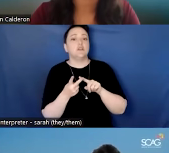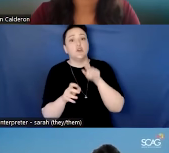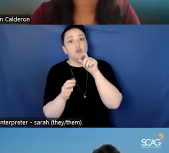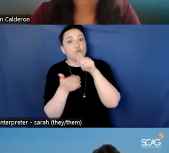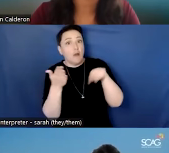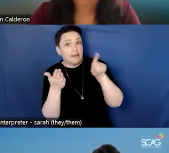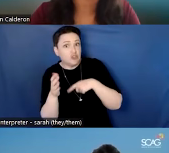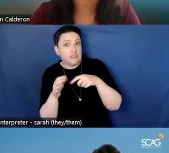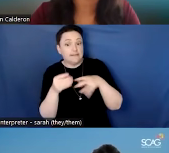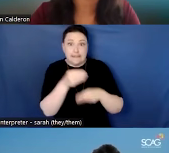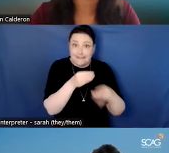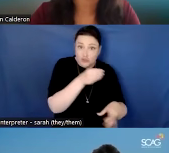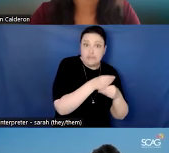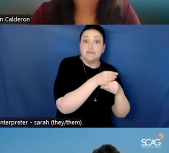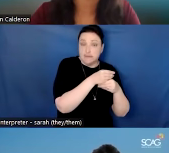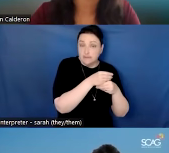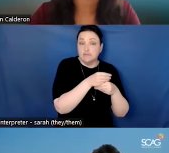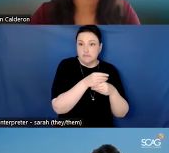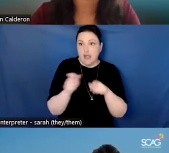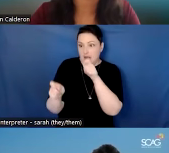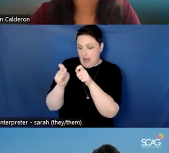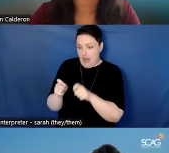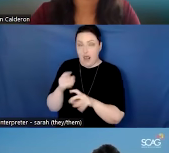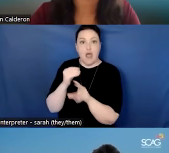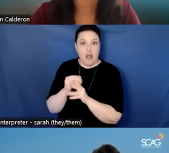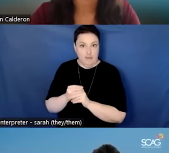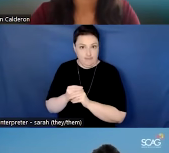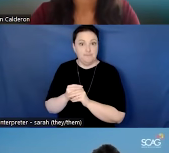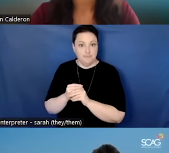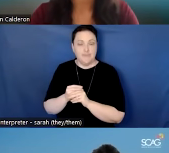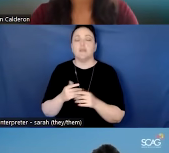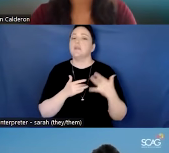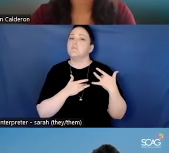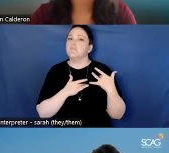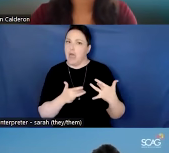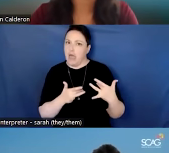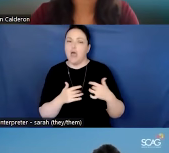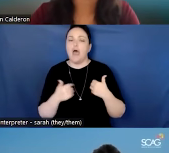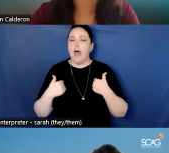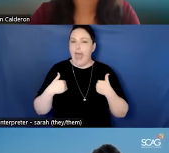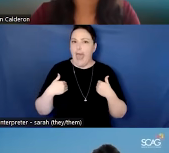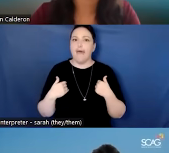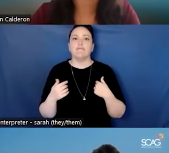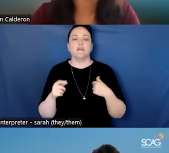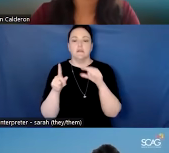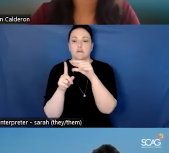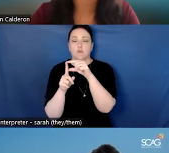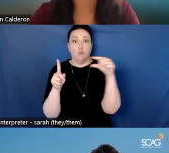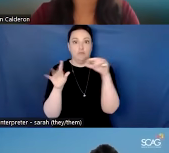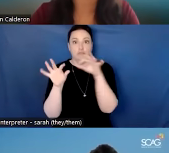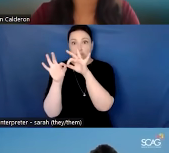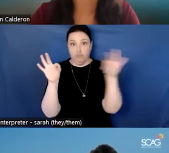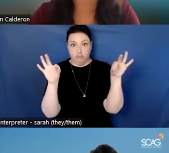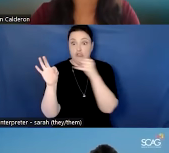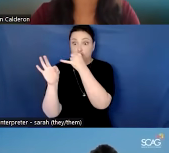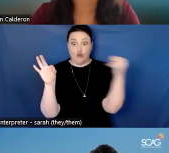the draft are usually laid out and strike out and underline. And then we also